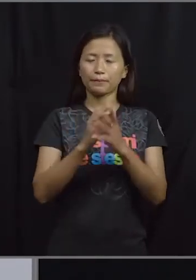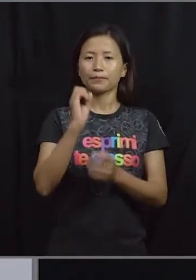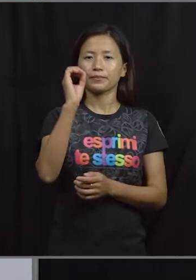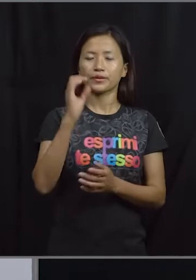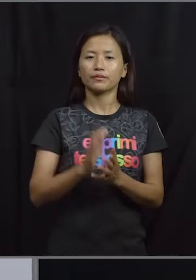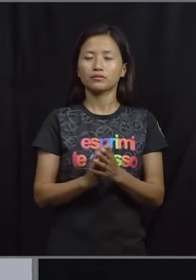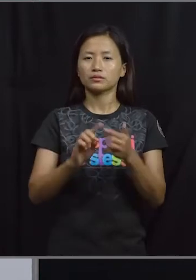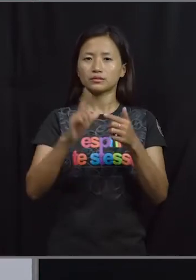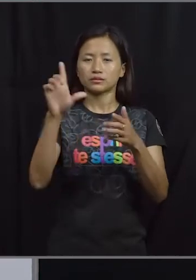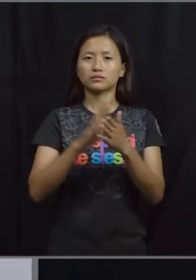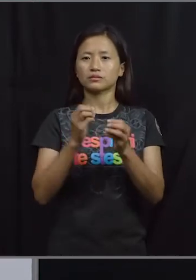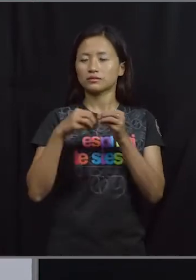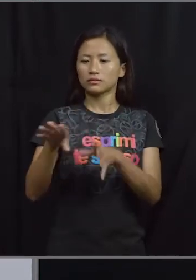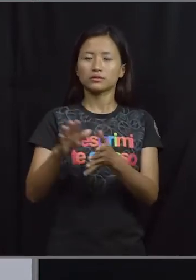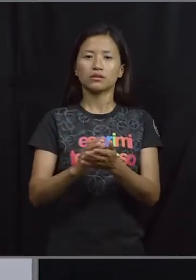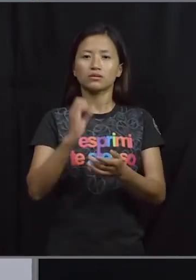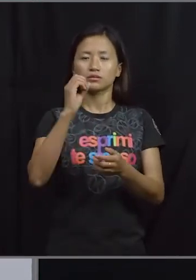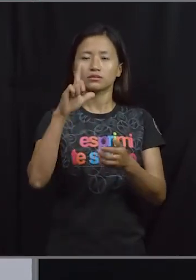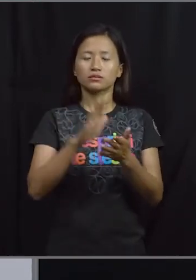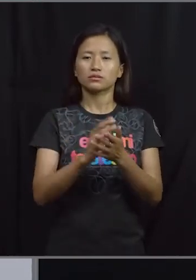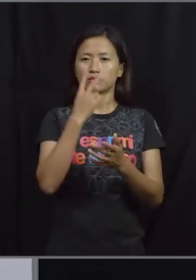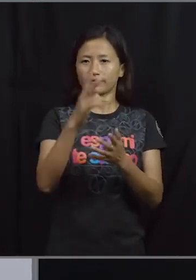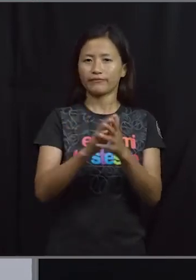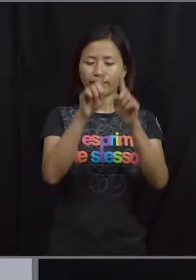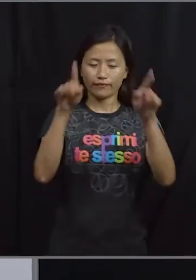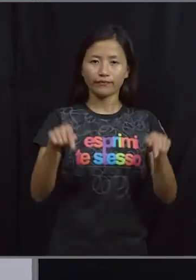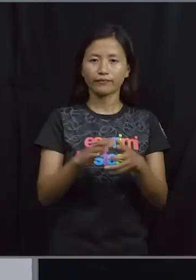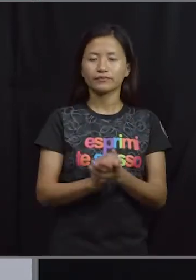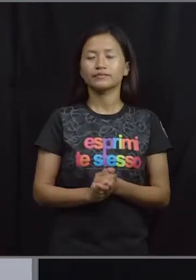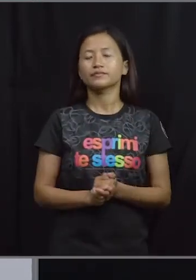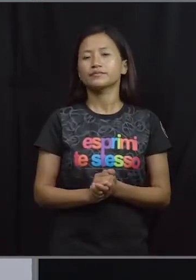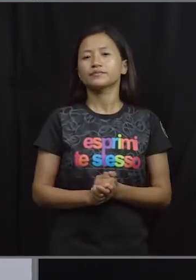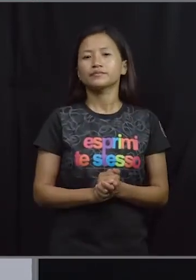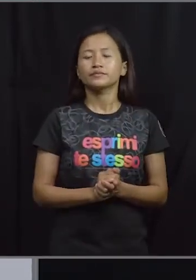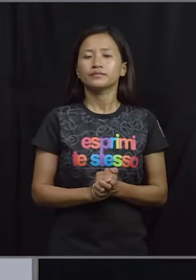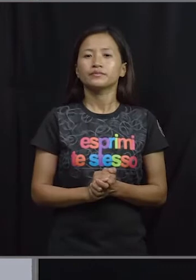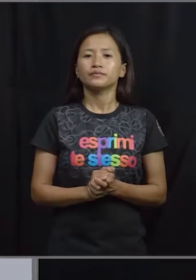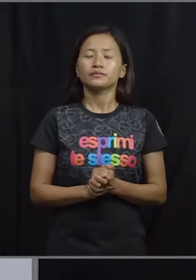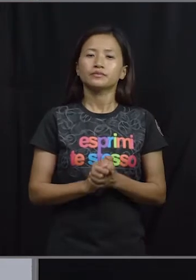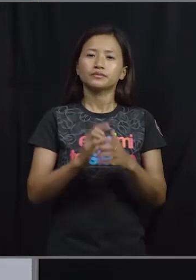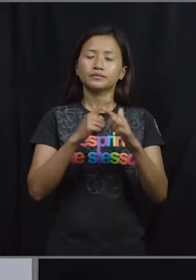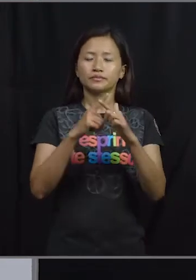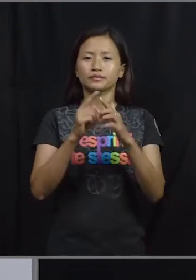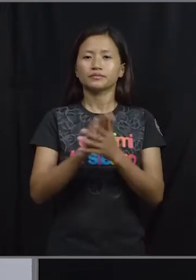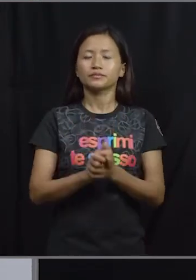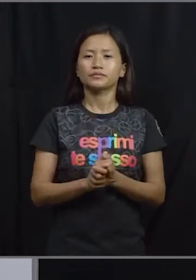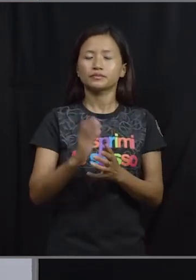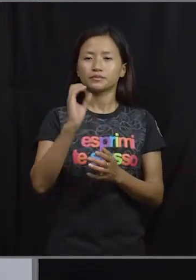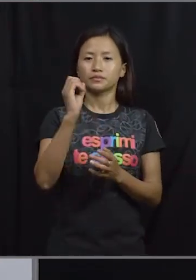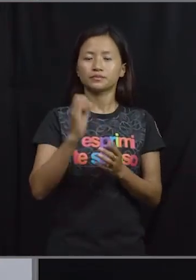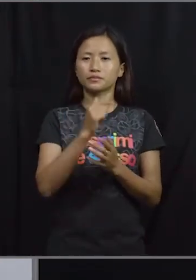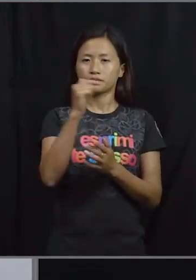this element we delete this column and row, we get these 4 elements, then multiply